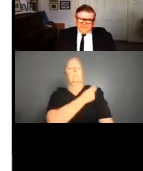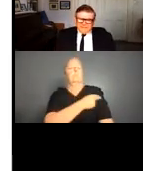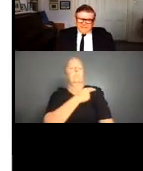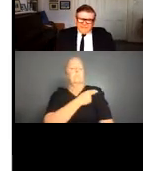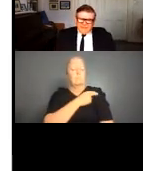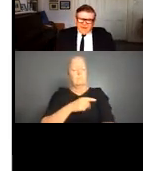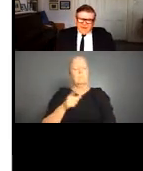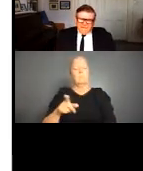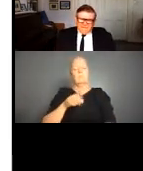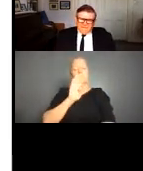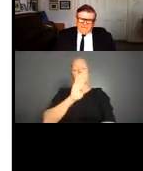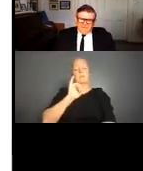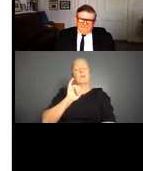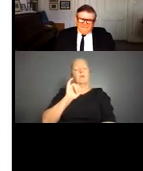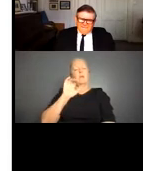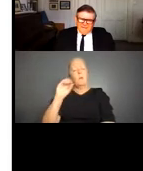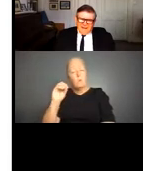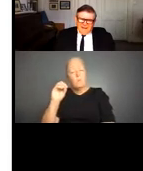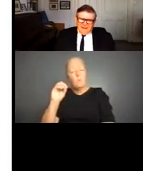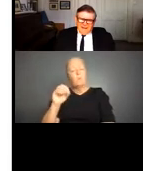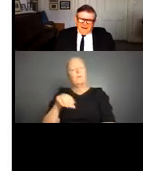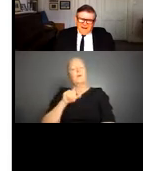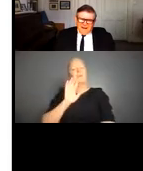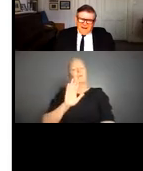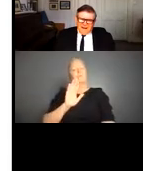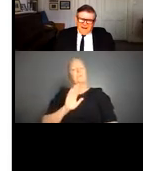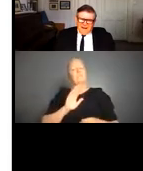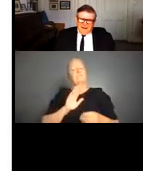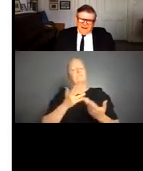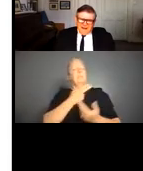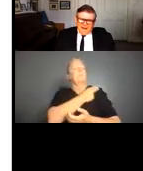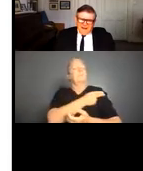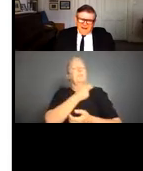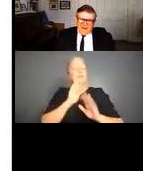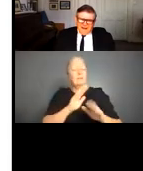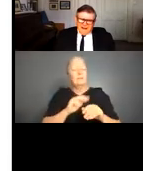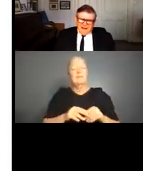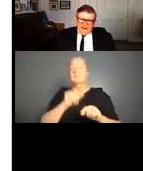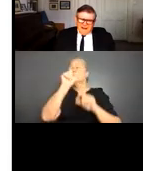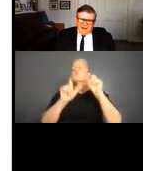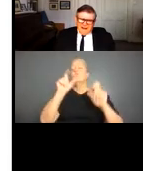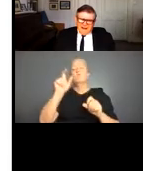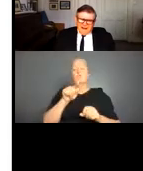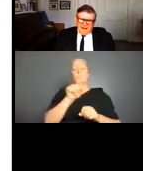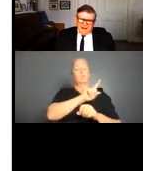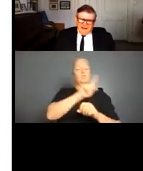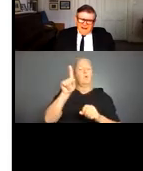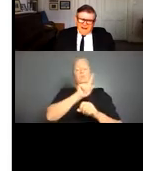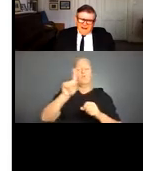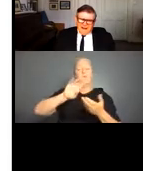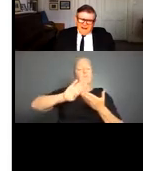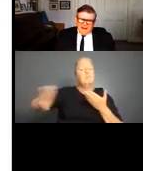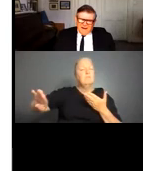model of the person, seeing the problem in the person, and that there were certain people who were not allowed to do things. What's